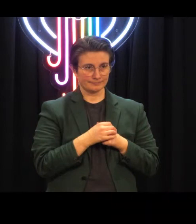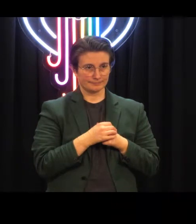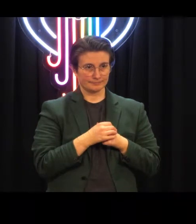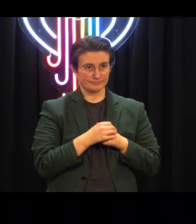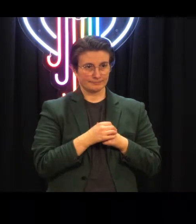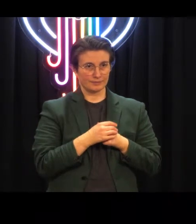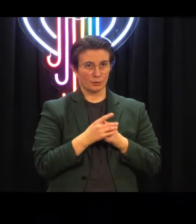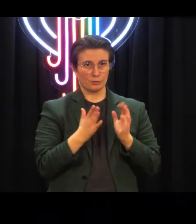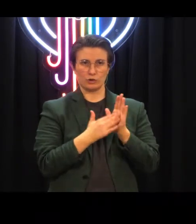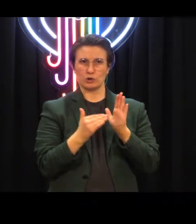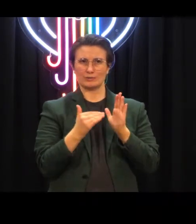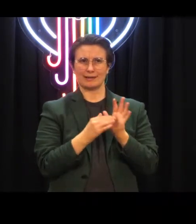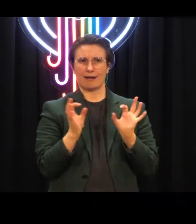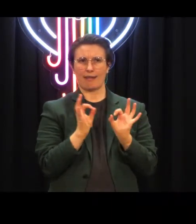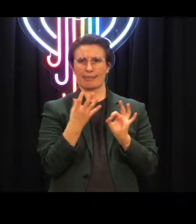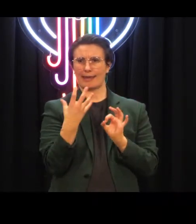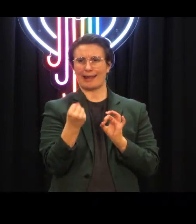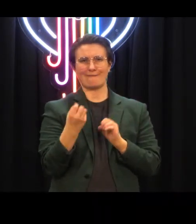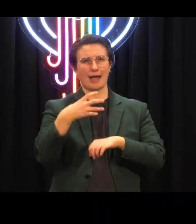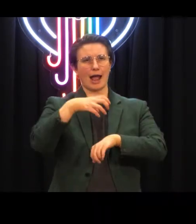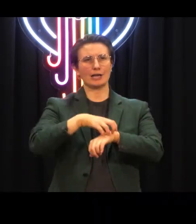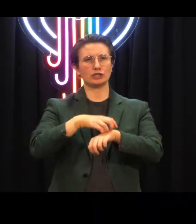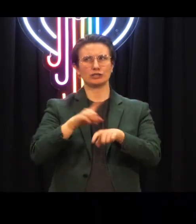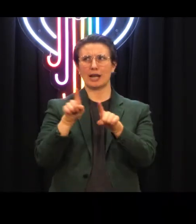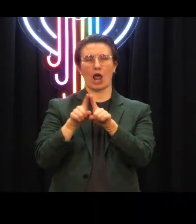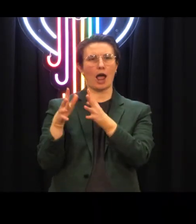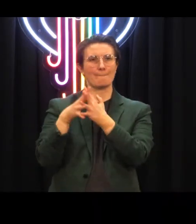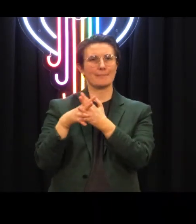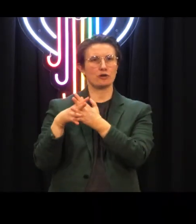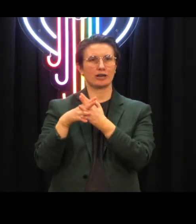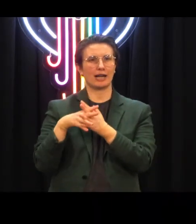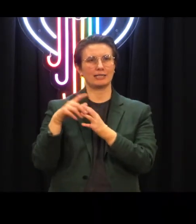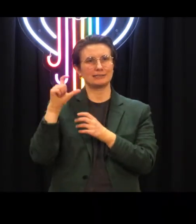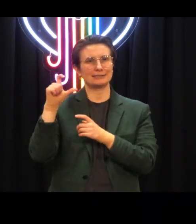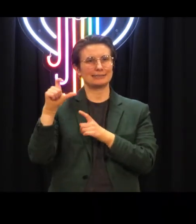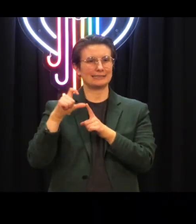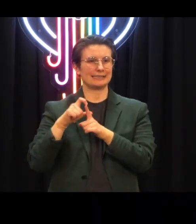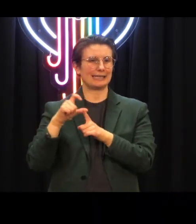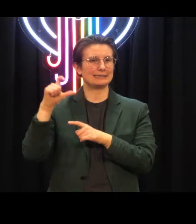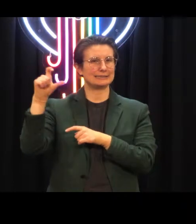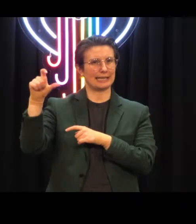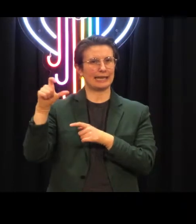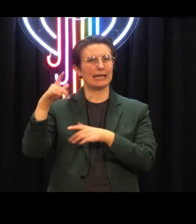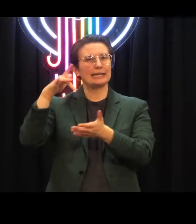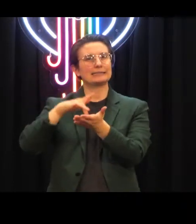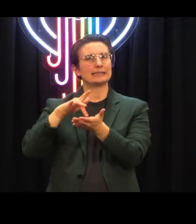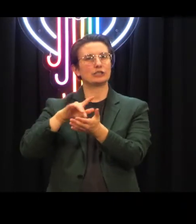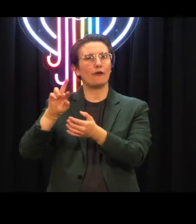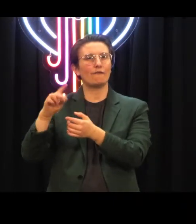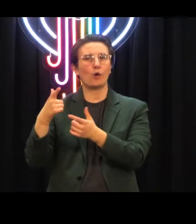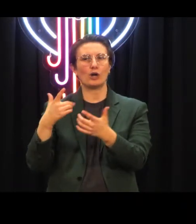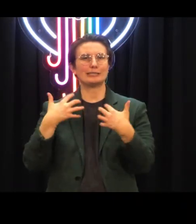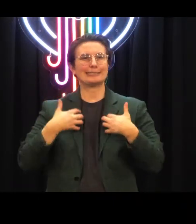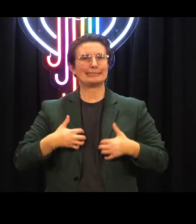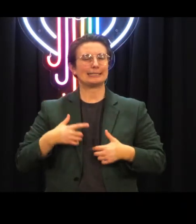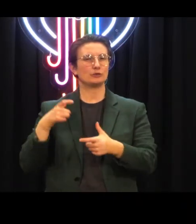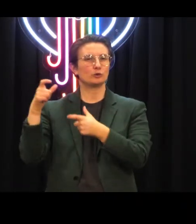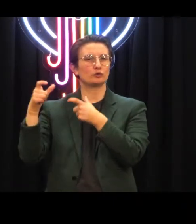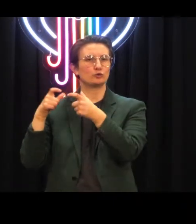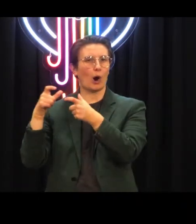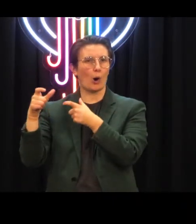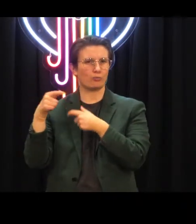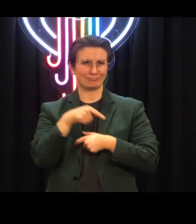CDC, do you think, in the new sort of health reform? Should that be part of it? I really hope the fund we've announced today will